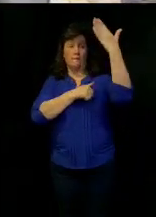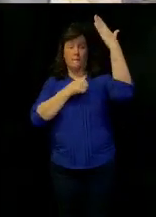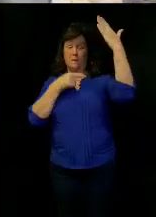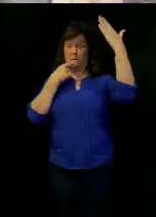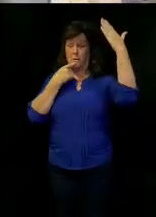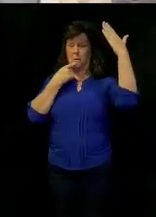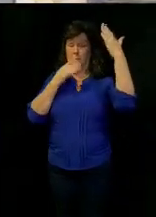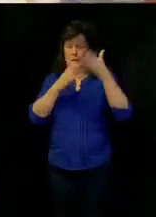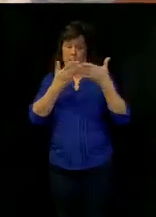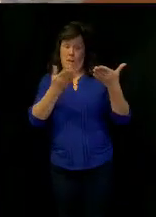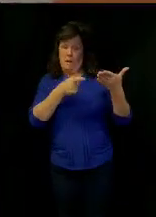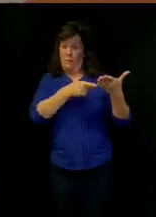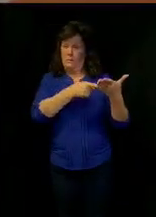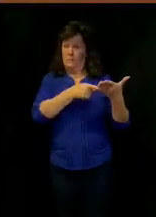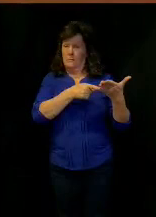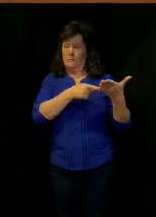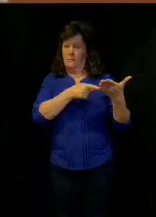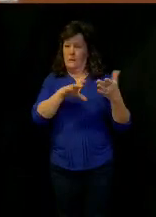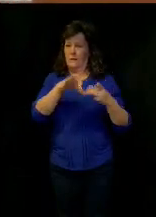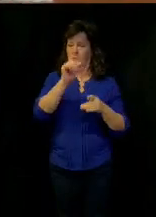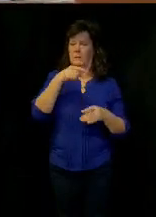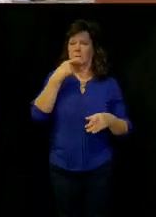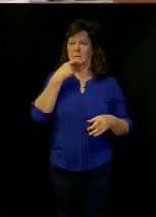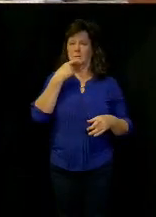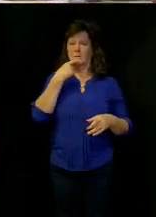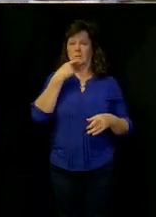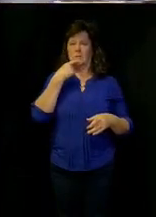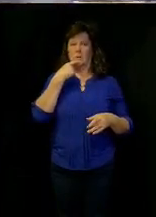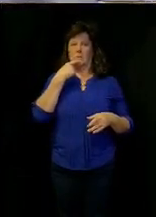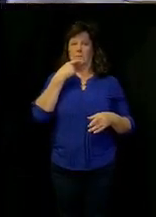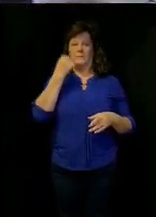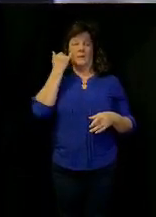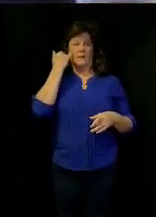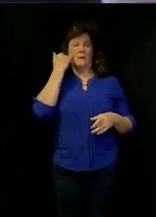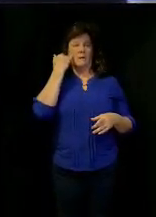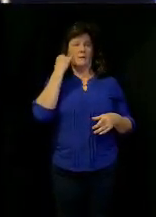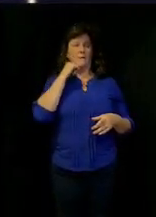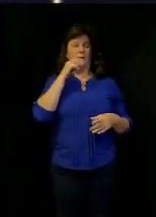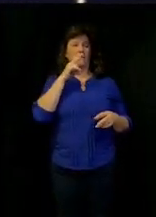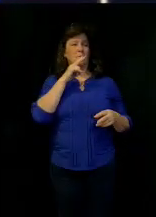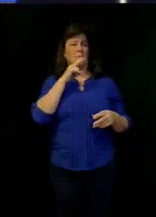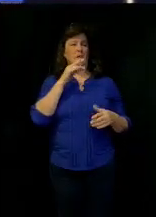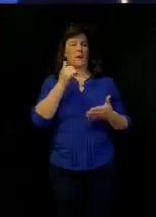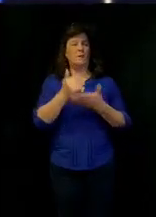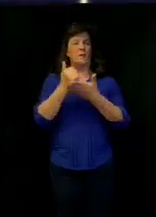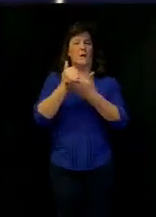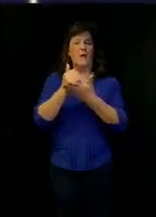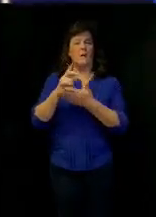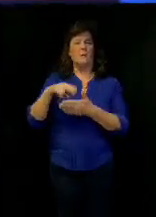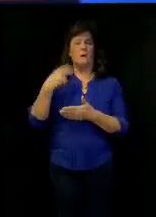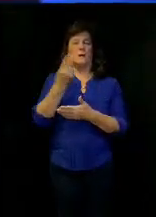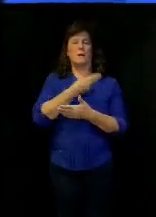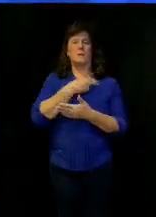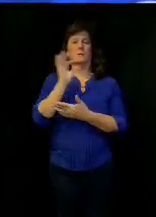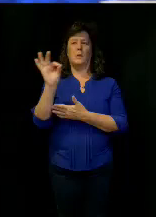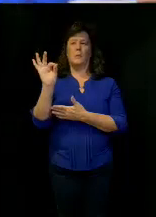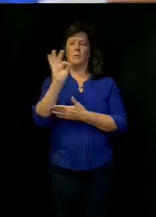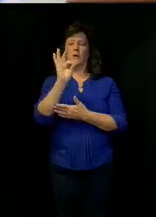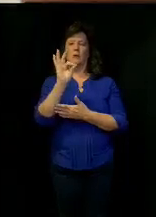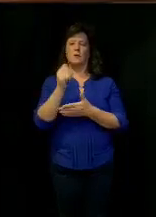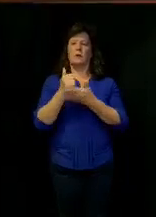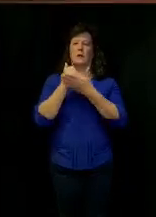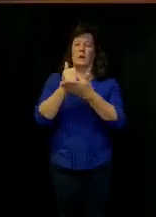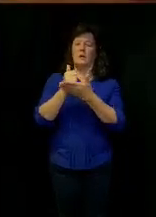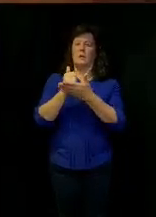and what the Spirit says. He said, we thus, listen, if you are not to look at someone, this will help you and I evangelize people that you don't agree